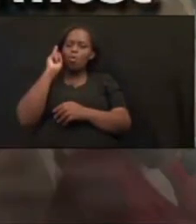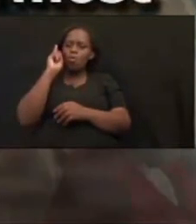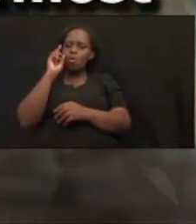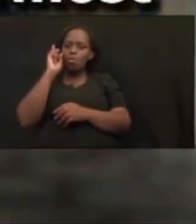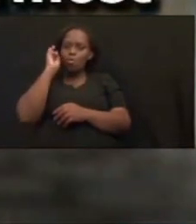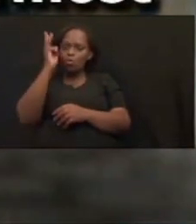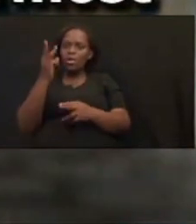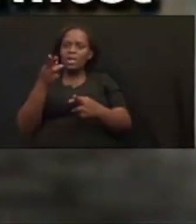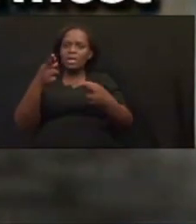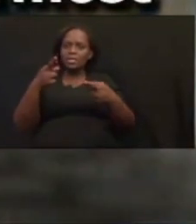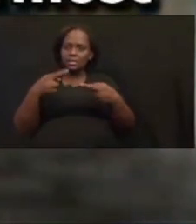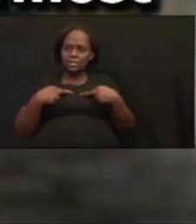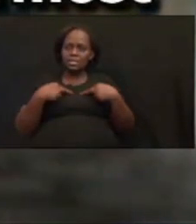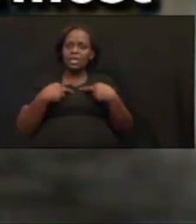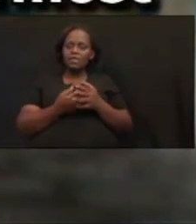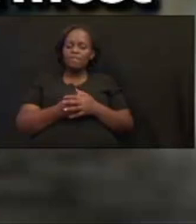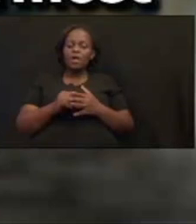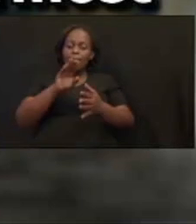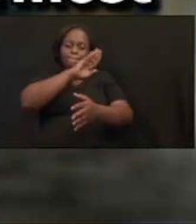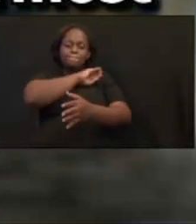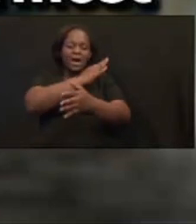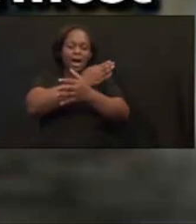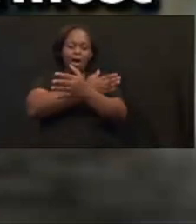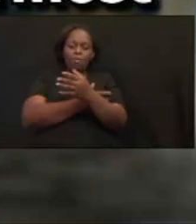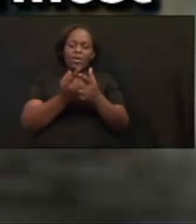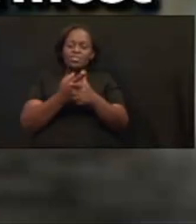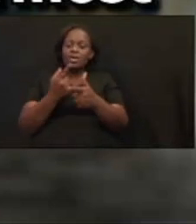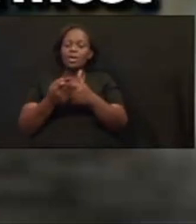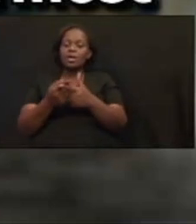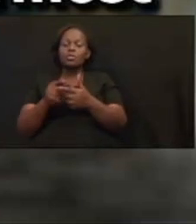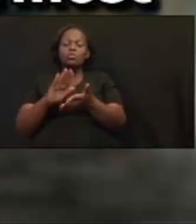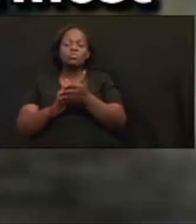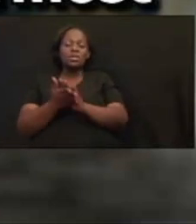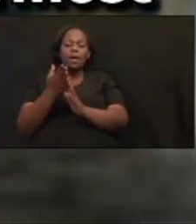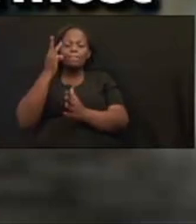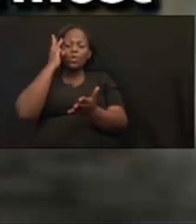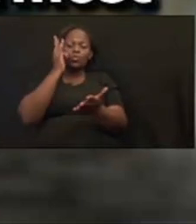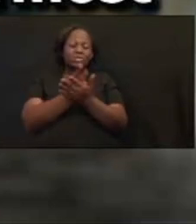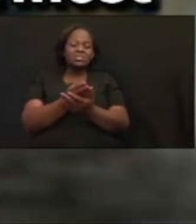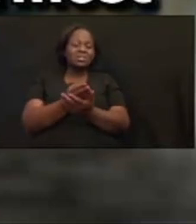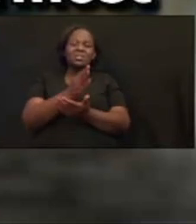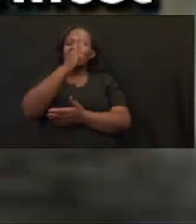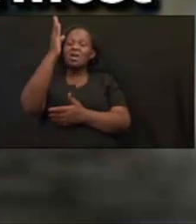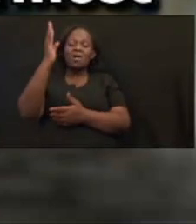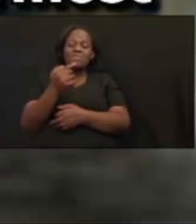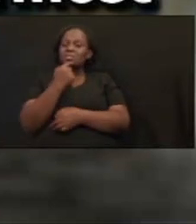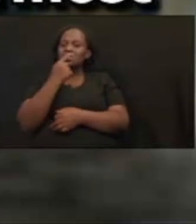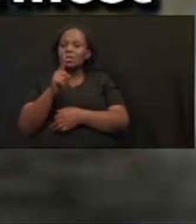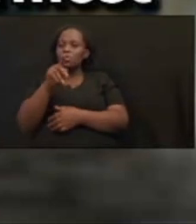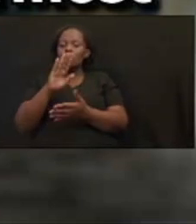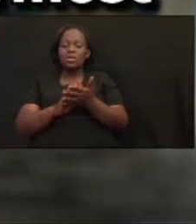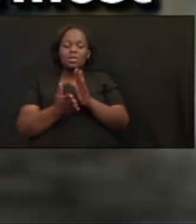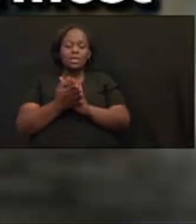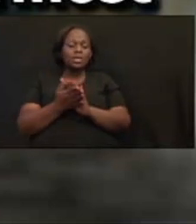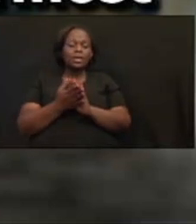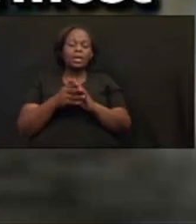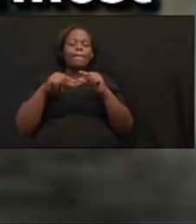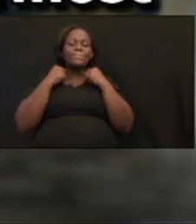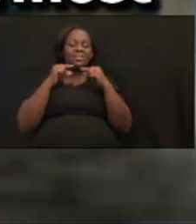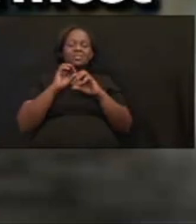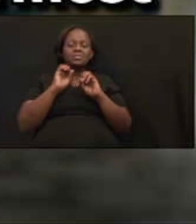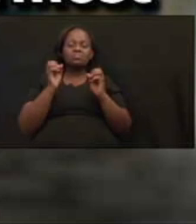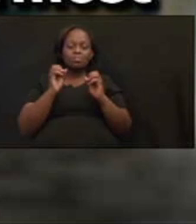you shall be witnesses. He never said you shall be preachers. He never said you shall be apostles or